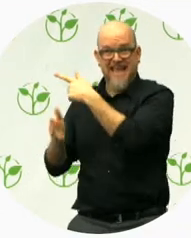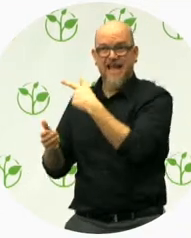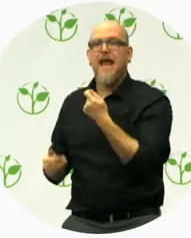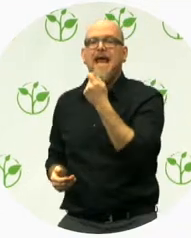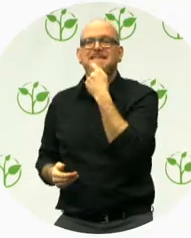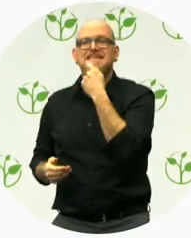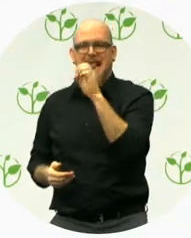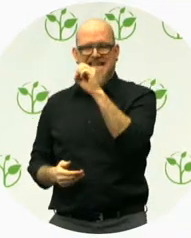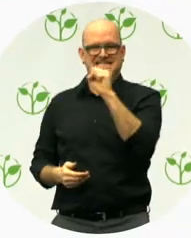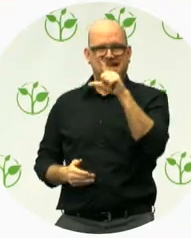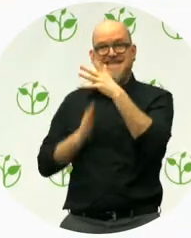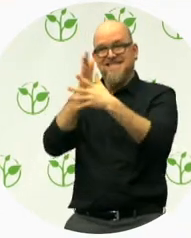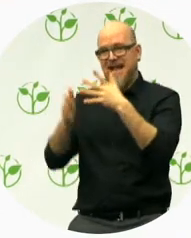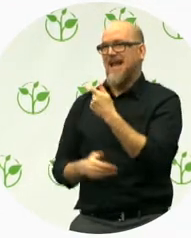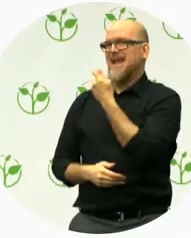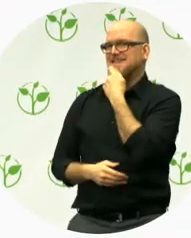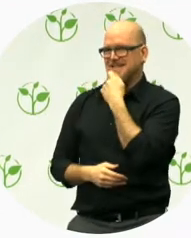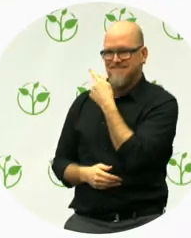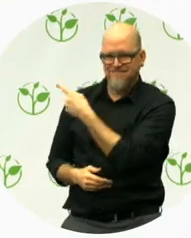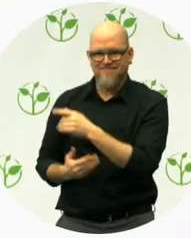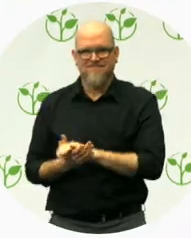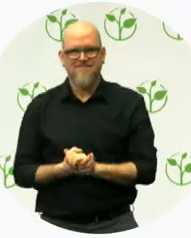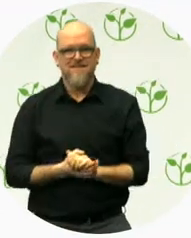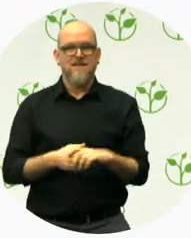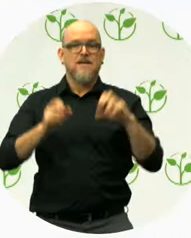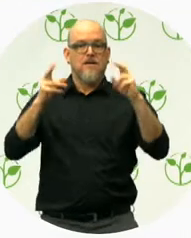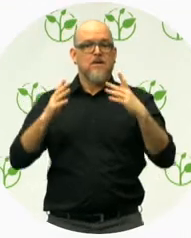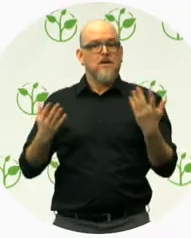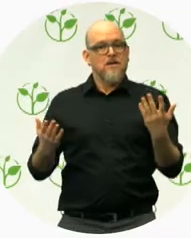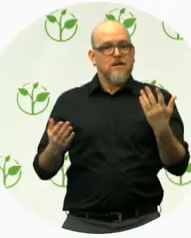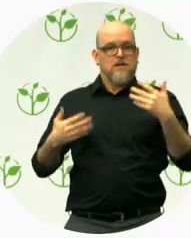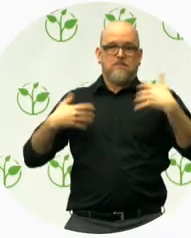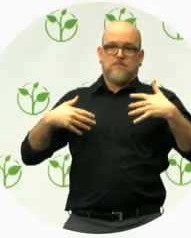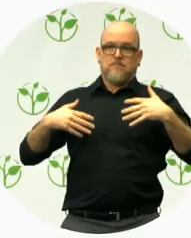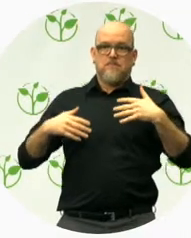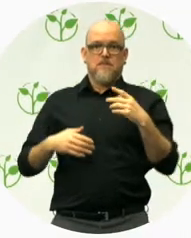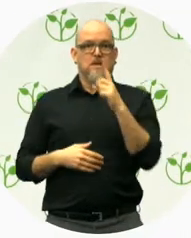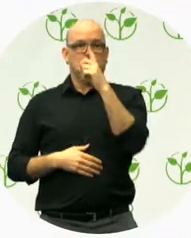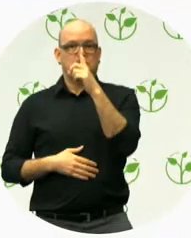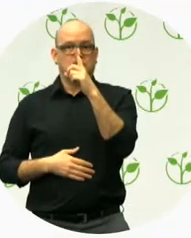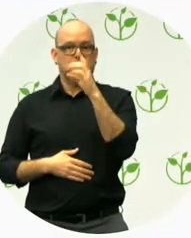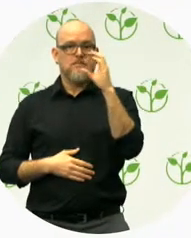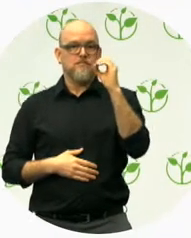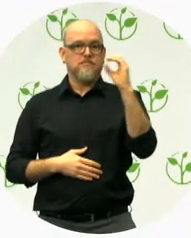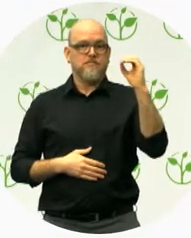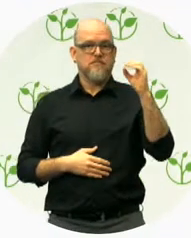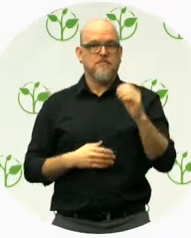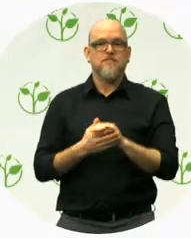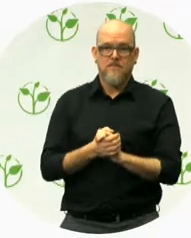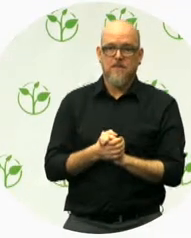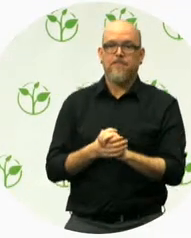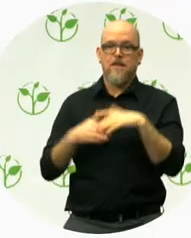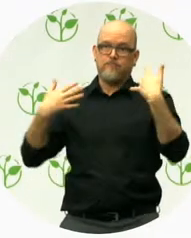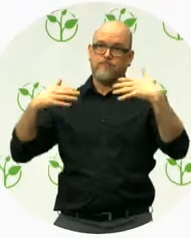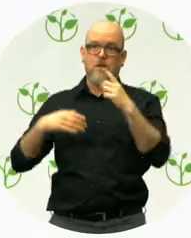In a global campaign that we launched this year, which reached 810 million people, and I could not have done that without Martin. So I just want to say I love being part of